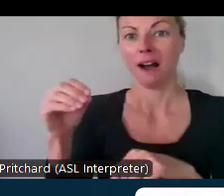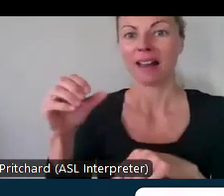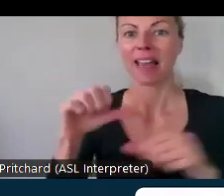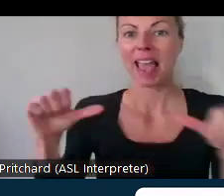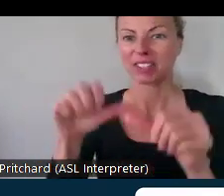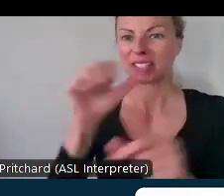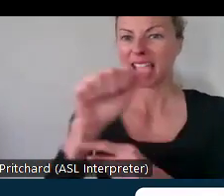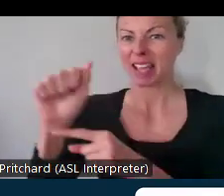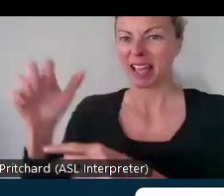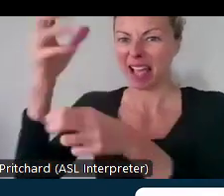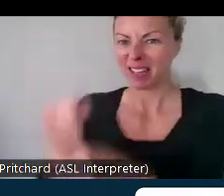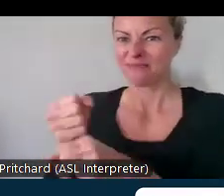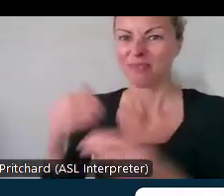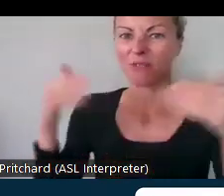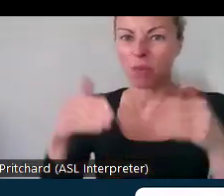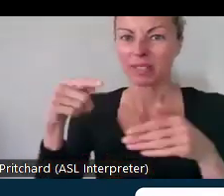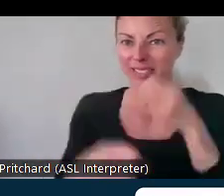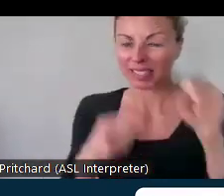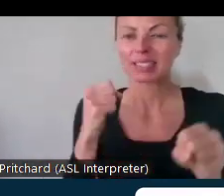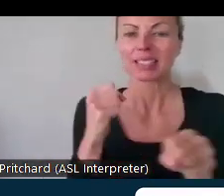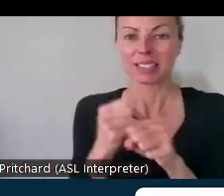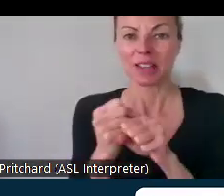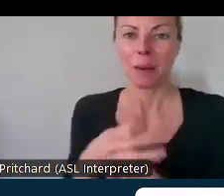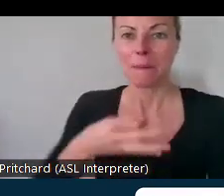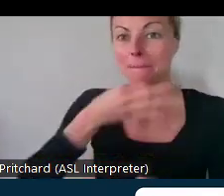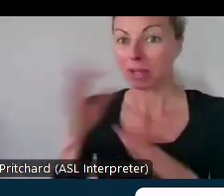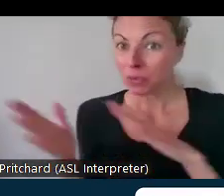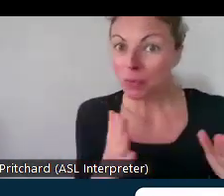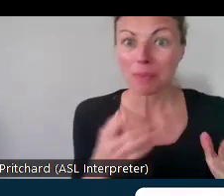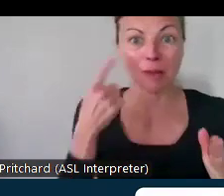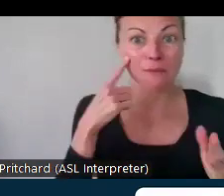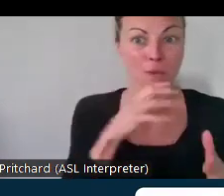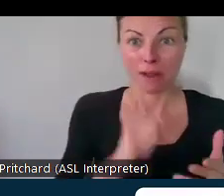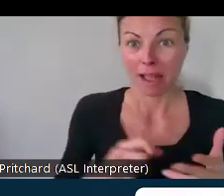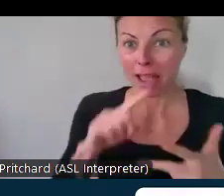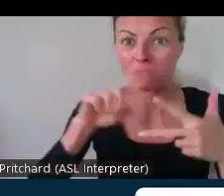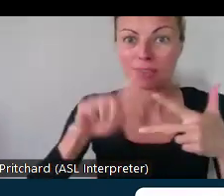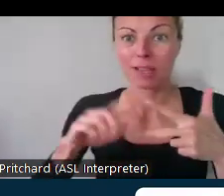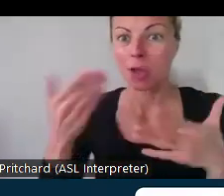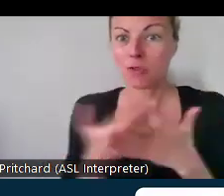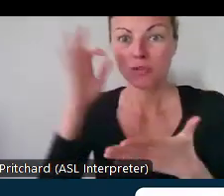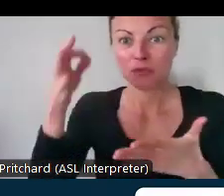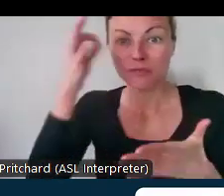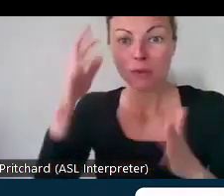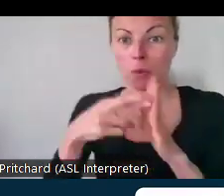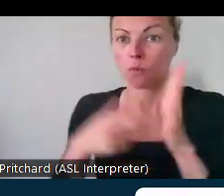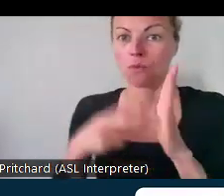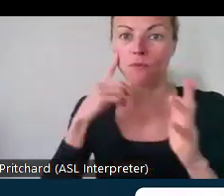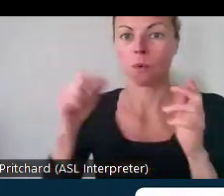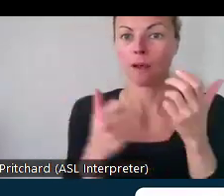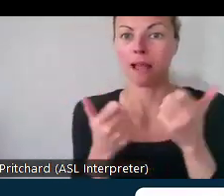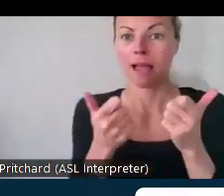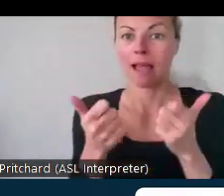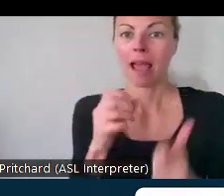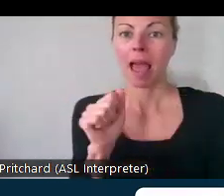in focus this year. Whether we're talking about the Master Plan for Aging, new federal rules from the Administration on Community